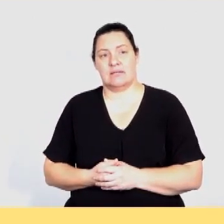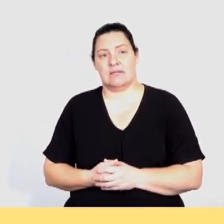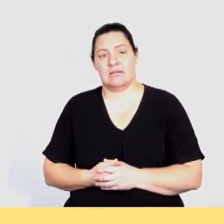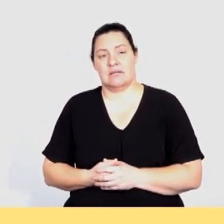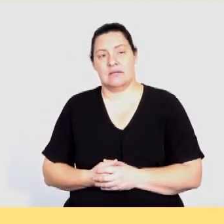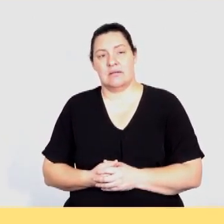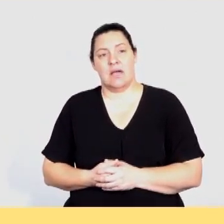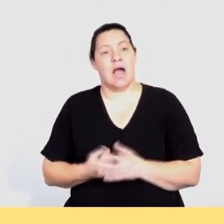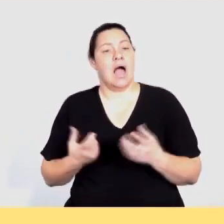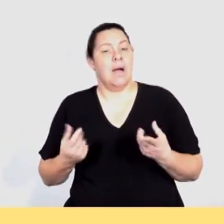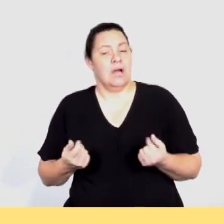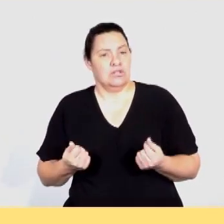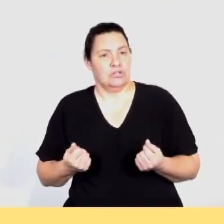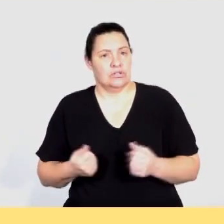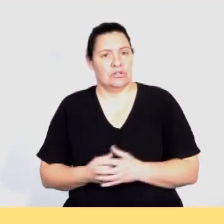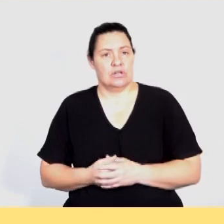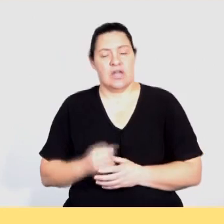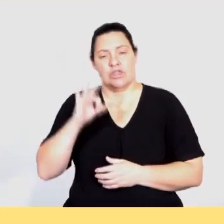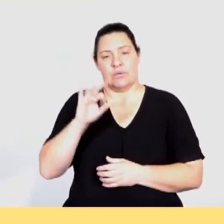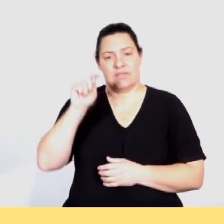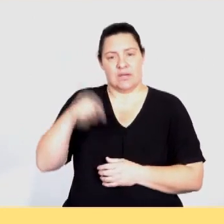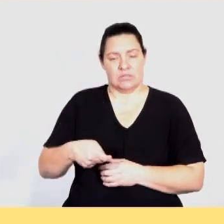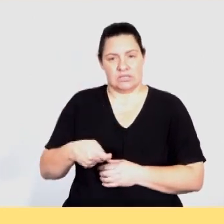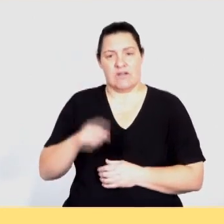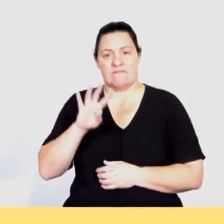rendered. And then how much are we having?